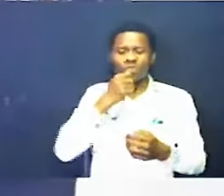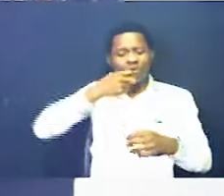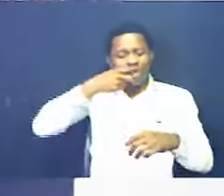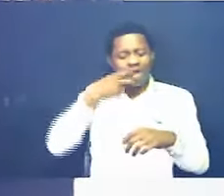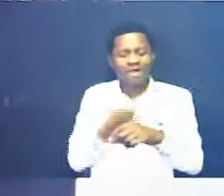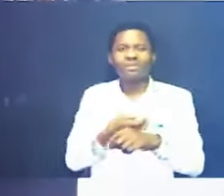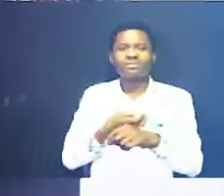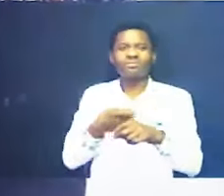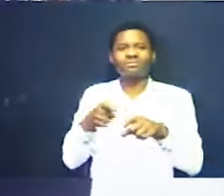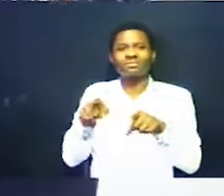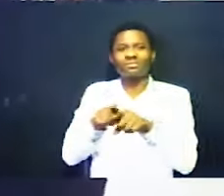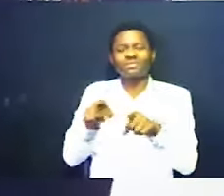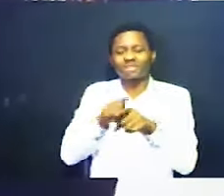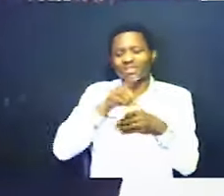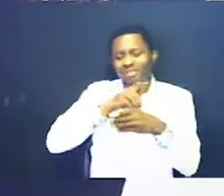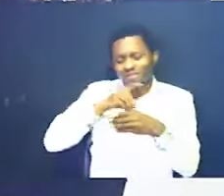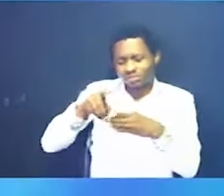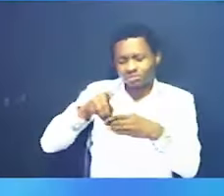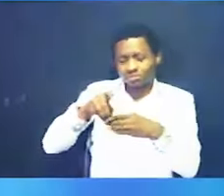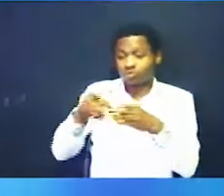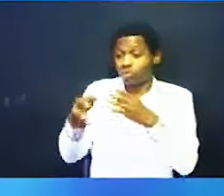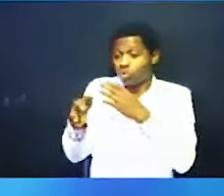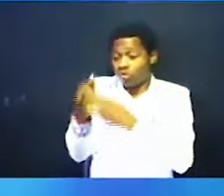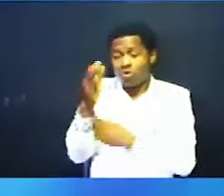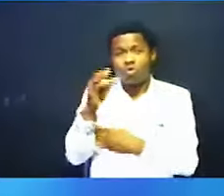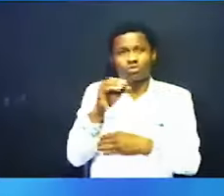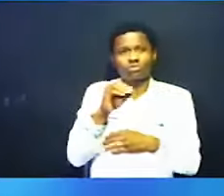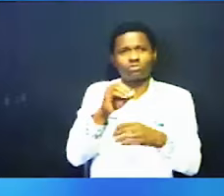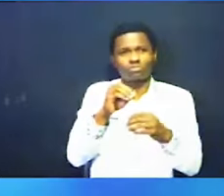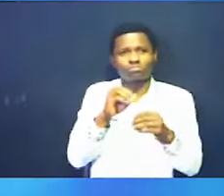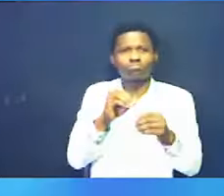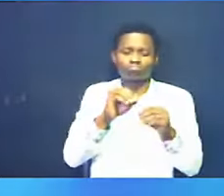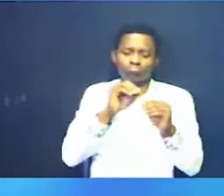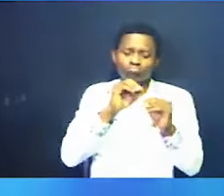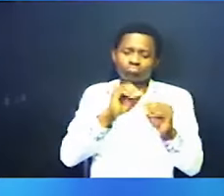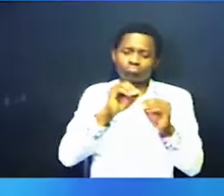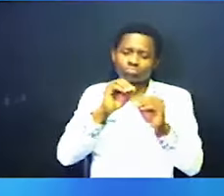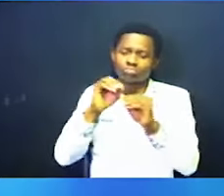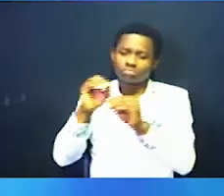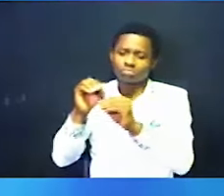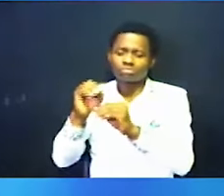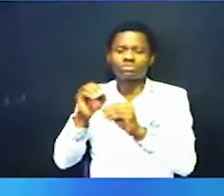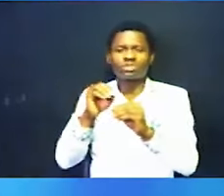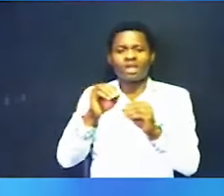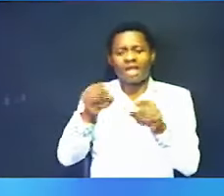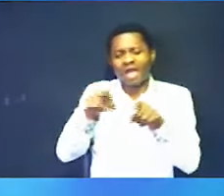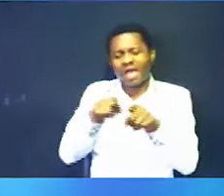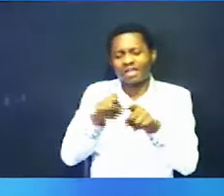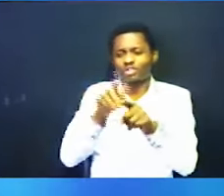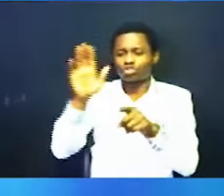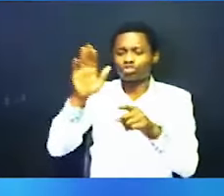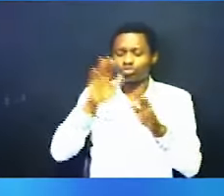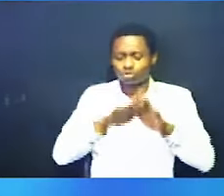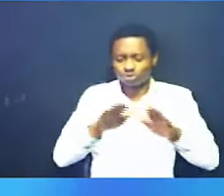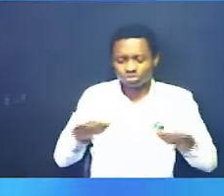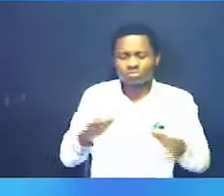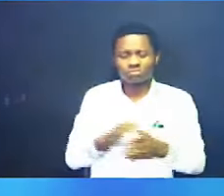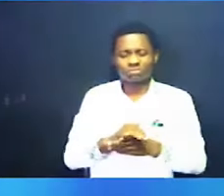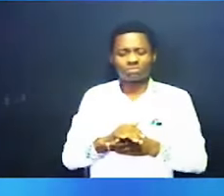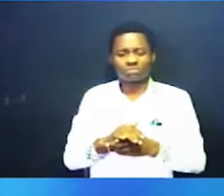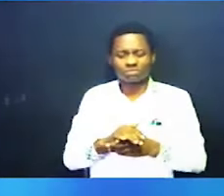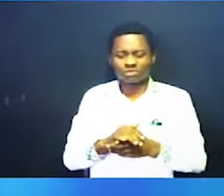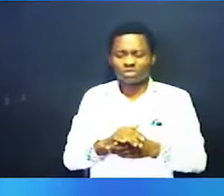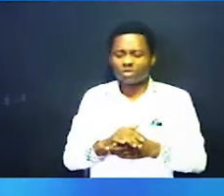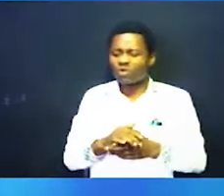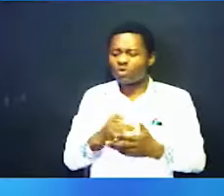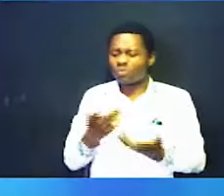discipline. God is treating you as his children. For what children are not disciplined